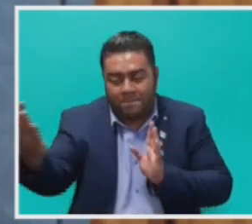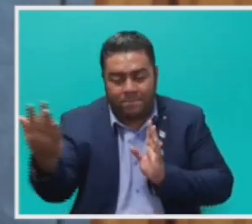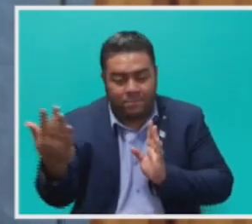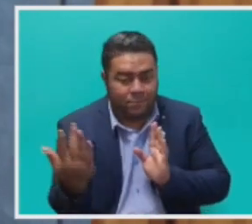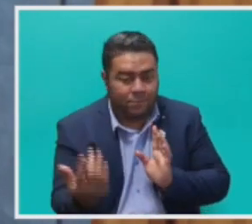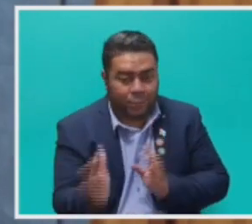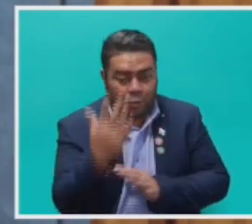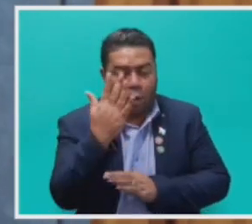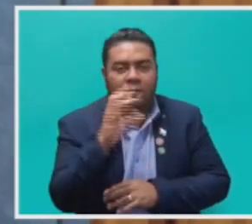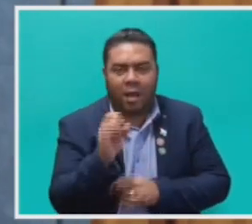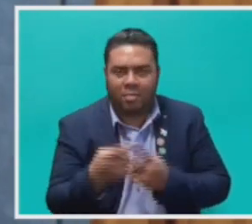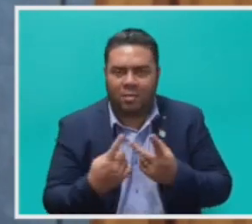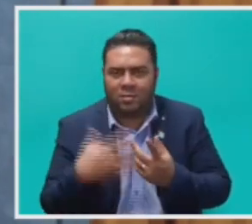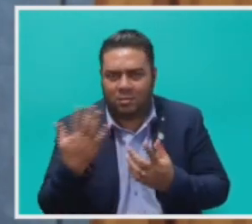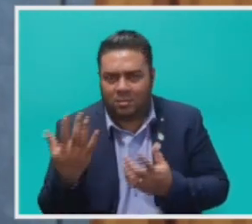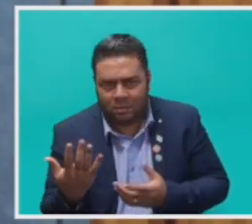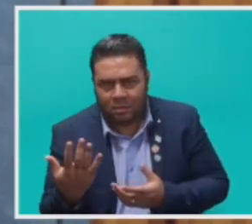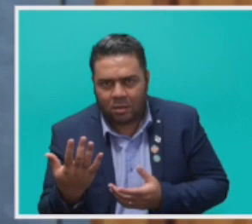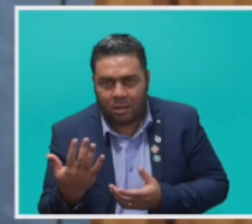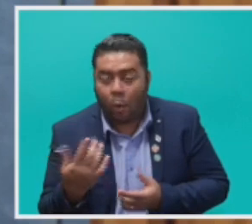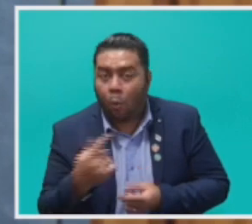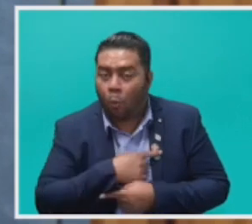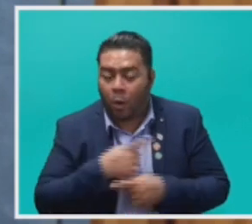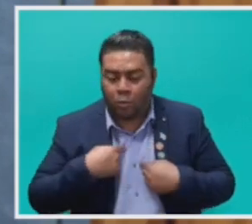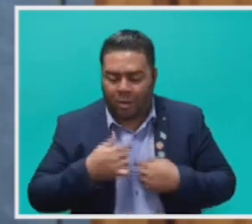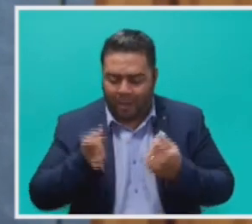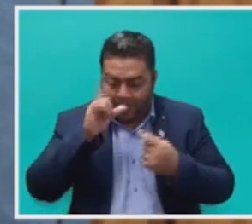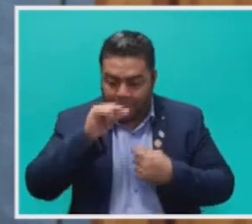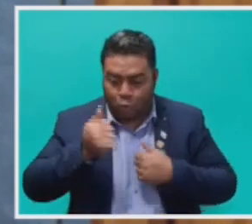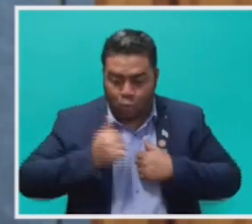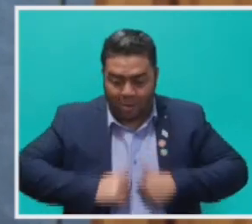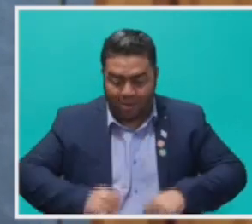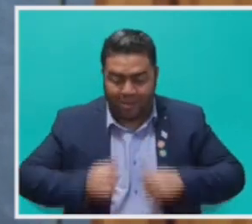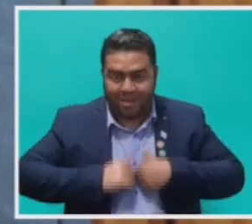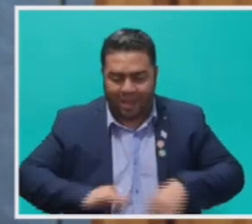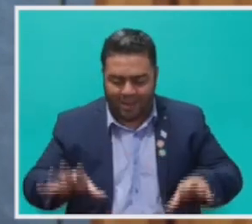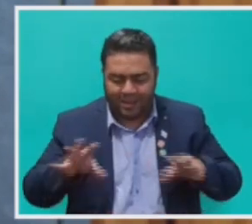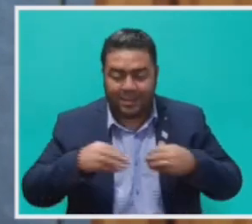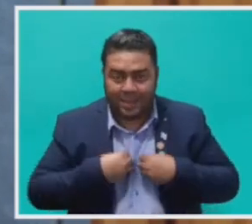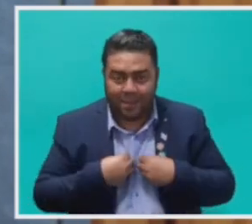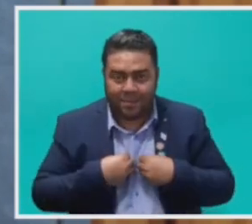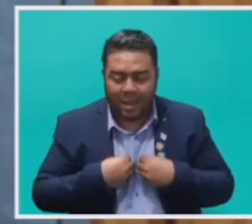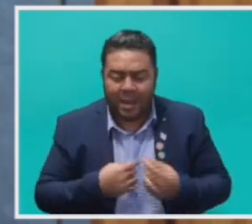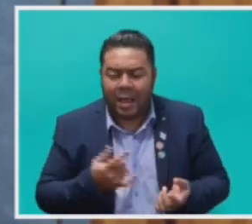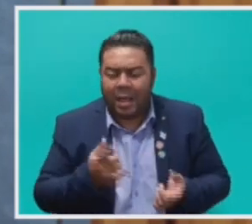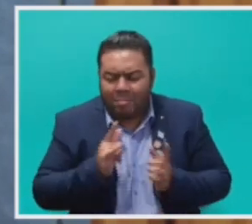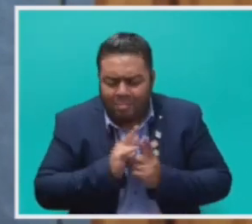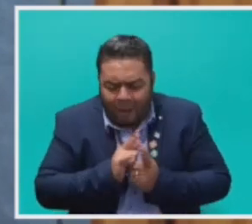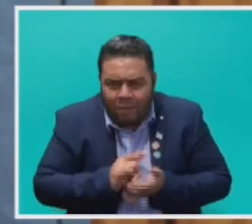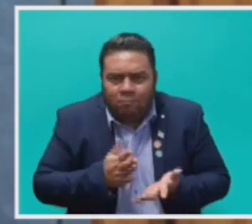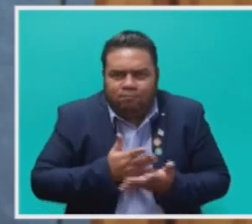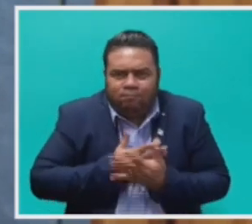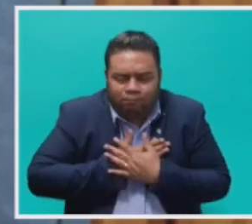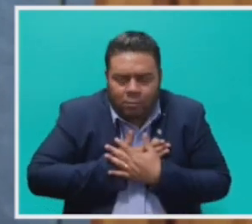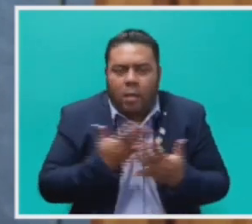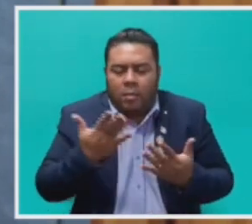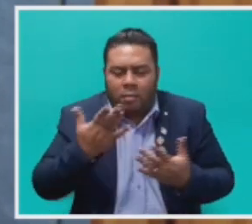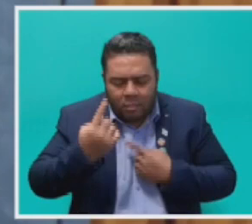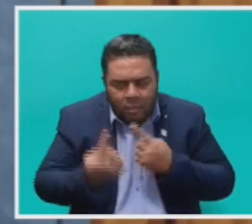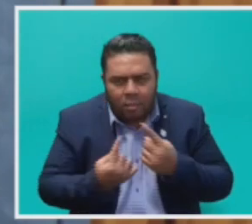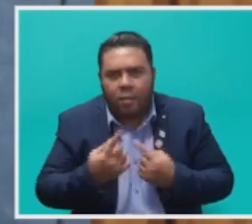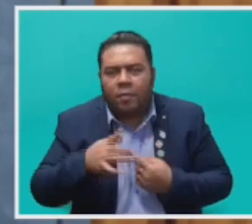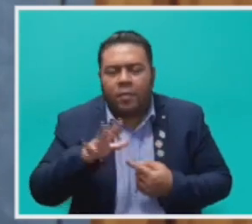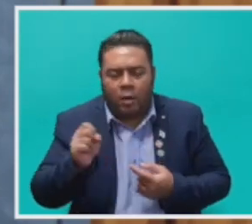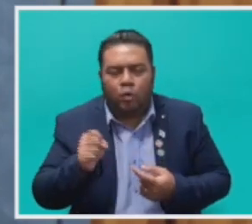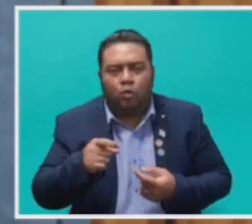others. Only when we are able to heal and genuinely accept and love the other, we will truly have Fiji the